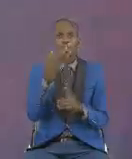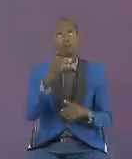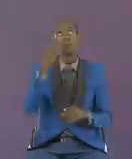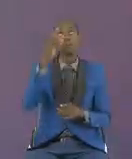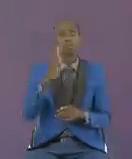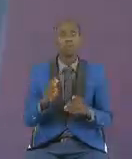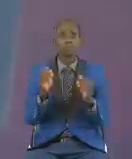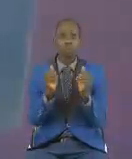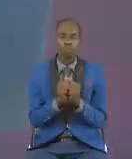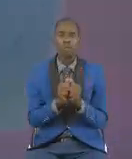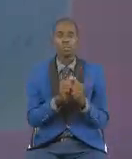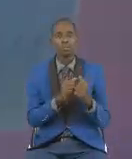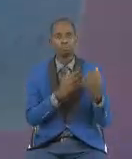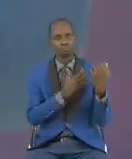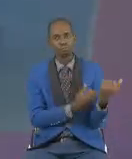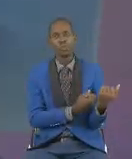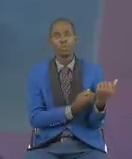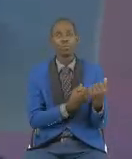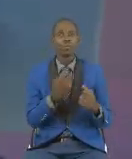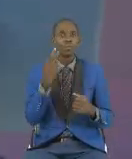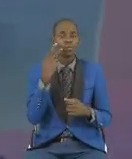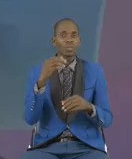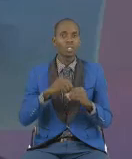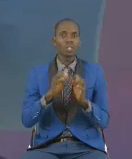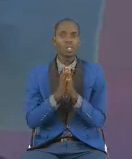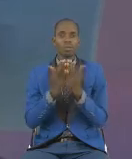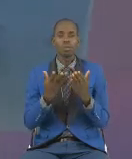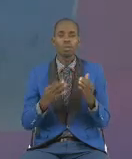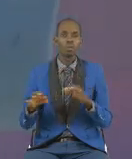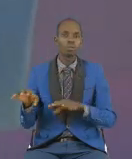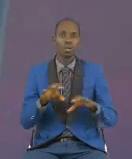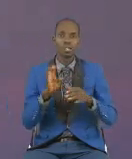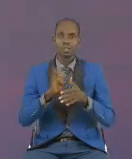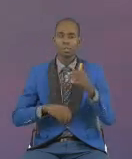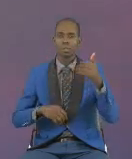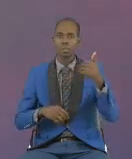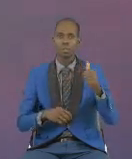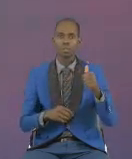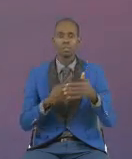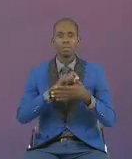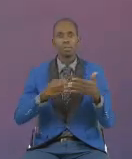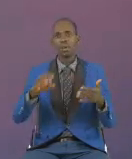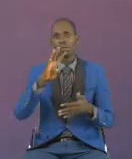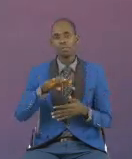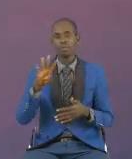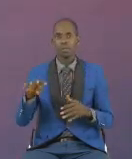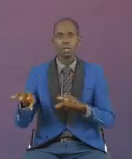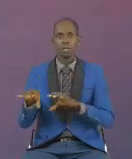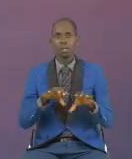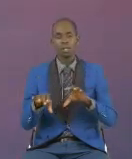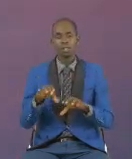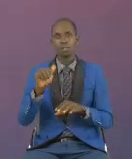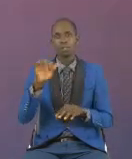with boldness. And let's look at Acts chapter 10 and verse 44. Acts chapter 10,